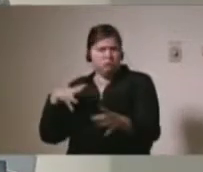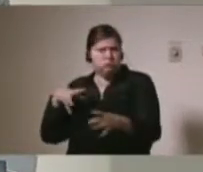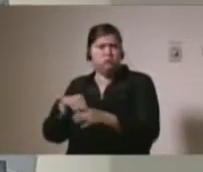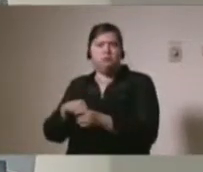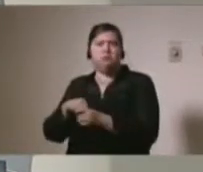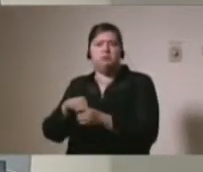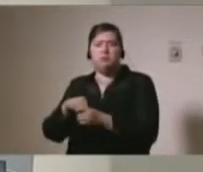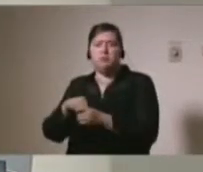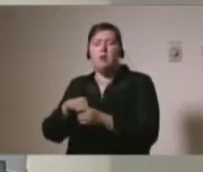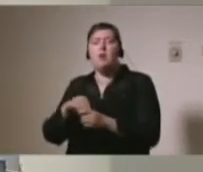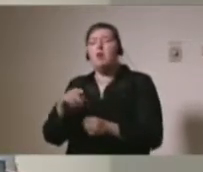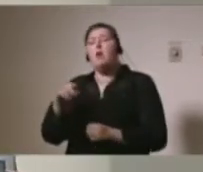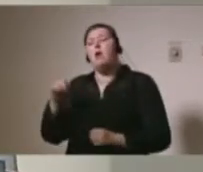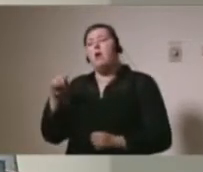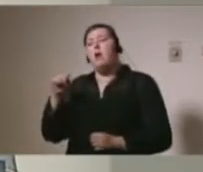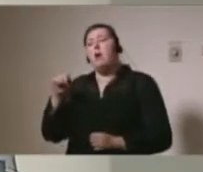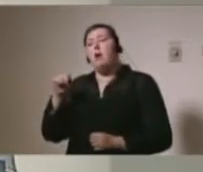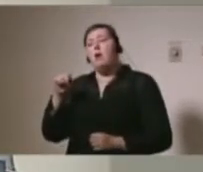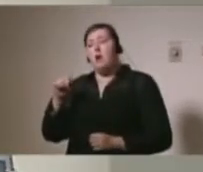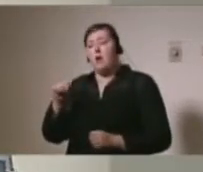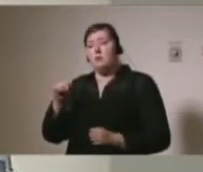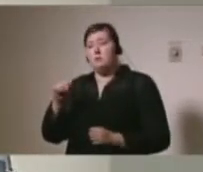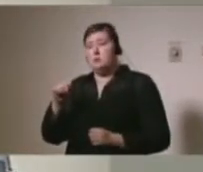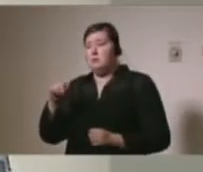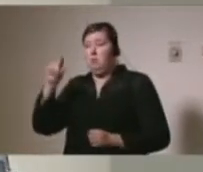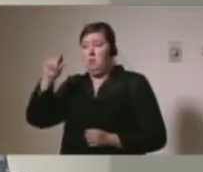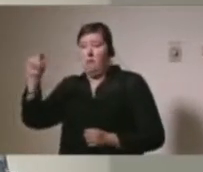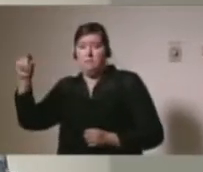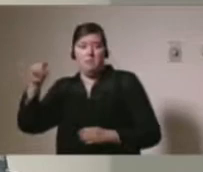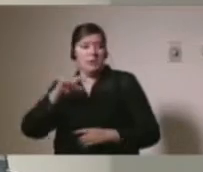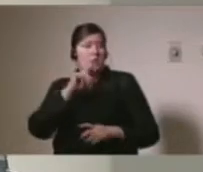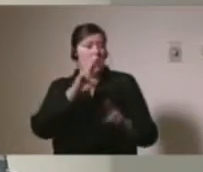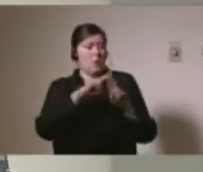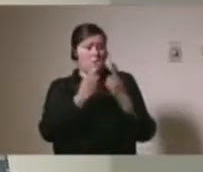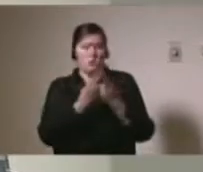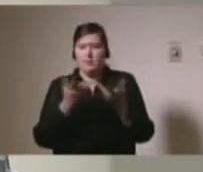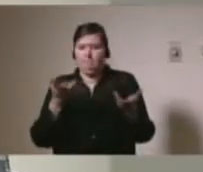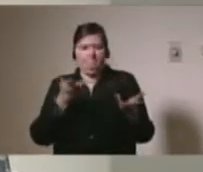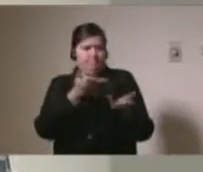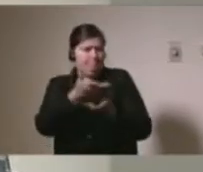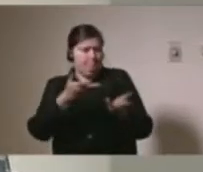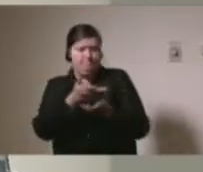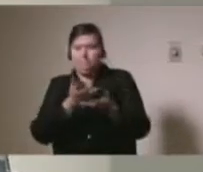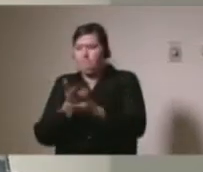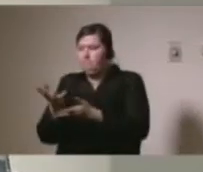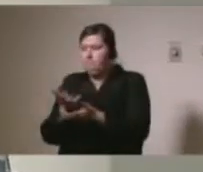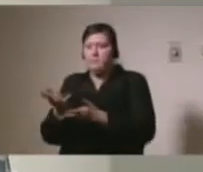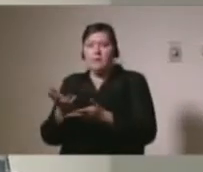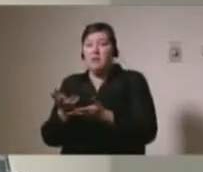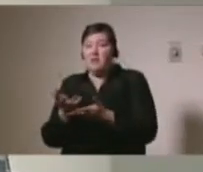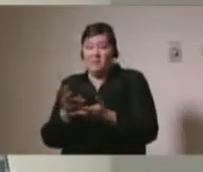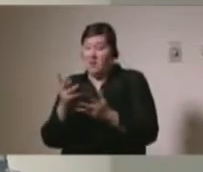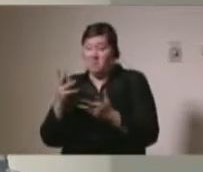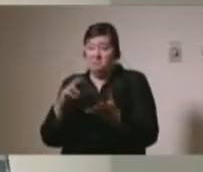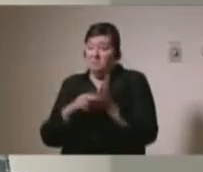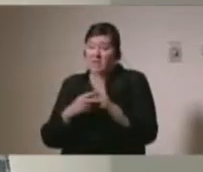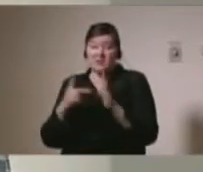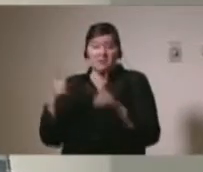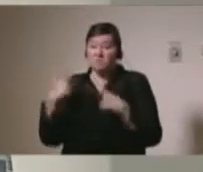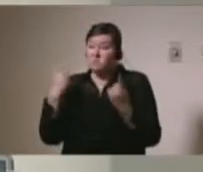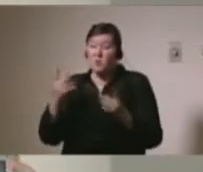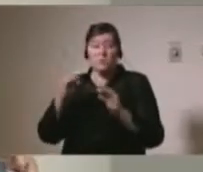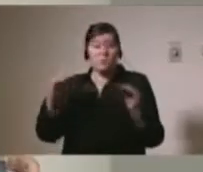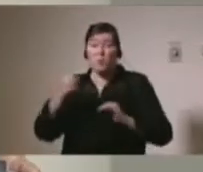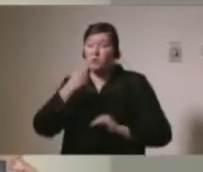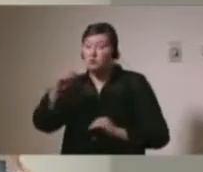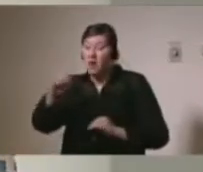Working with the union, consensus was reached, so there were no strikes. The reduction